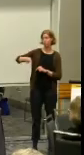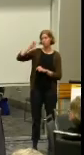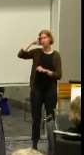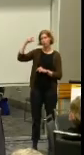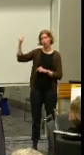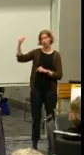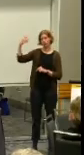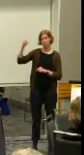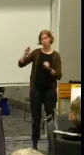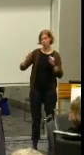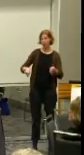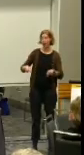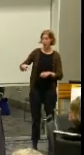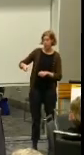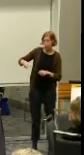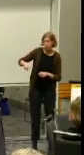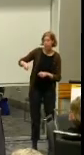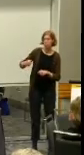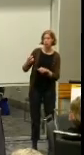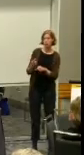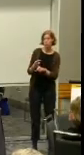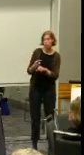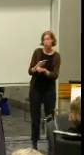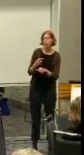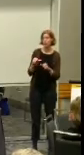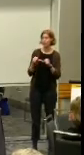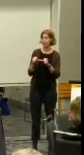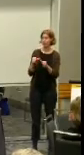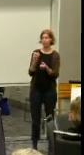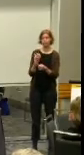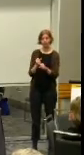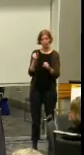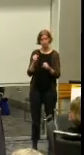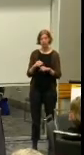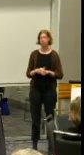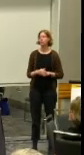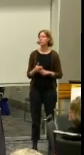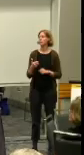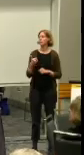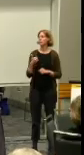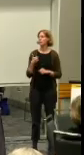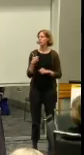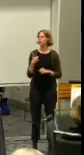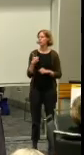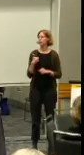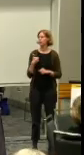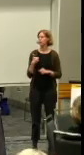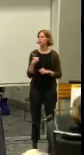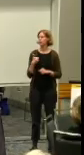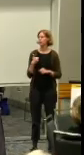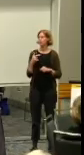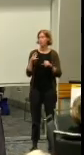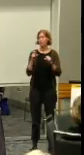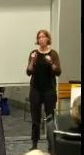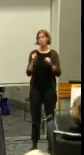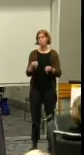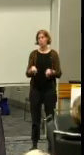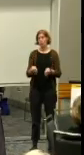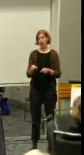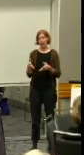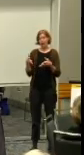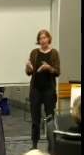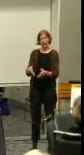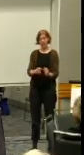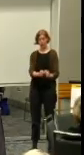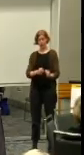bars. We have removable cabinets under the sink so that if someone moves in and they need that cabinet to be removed, they